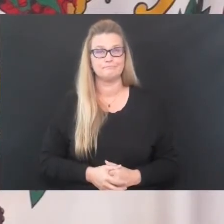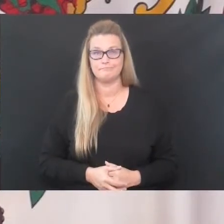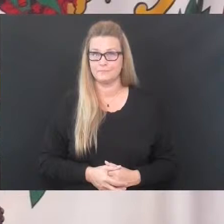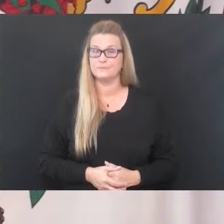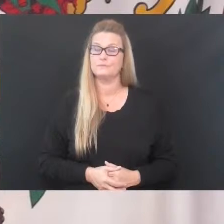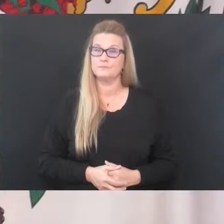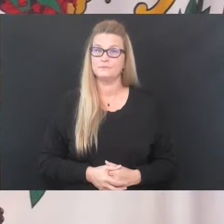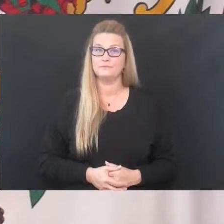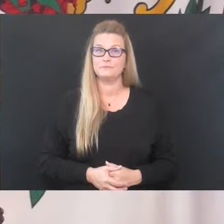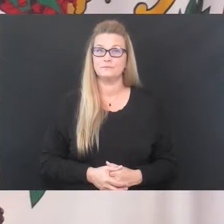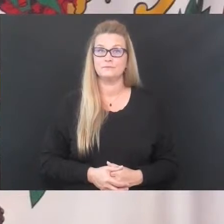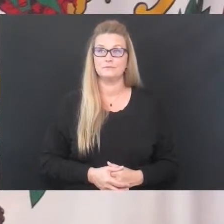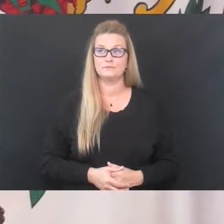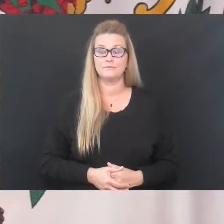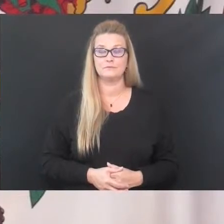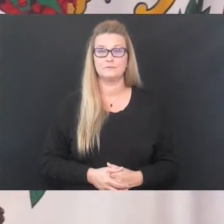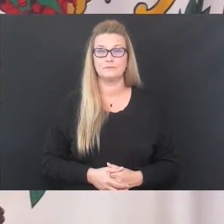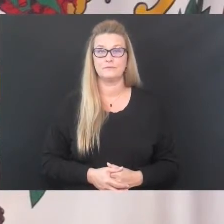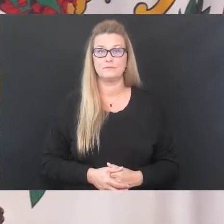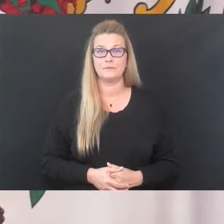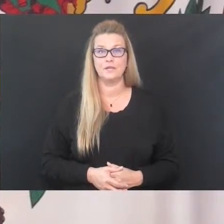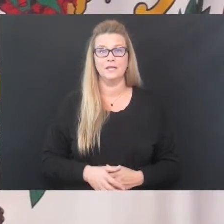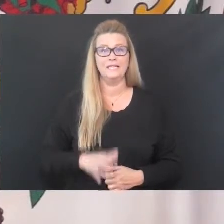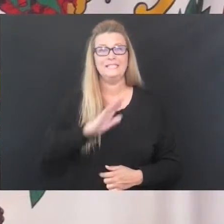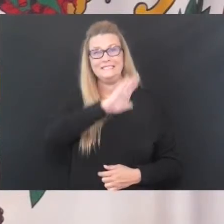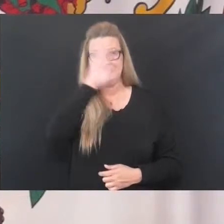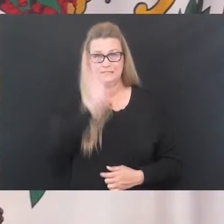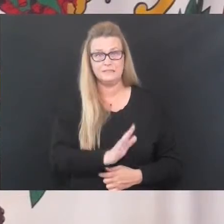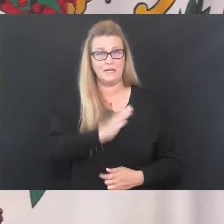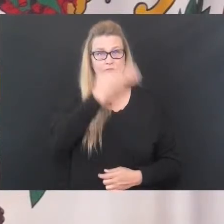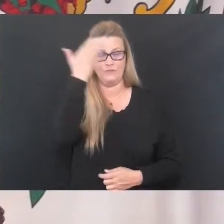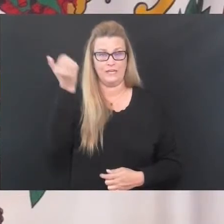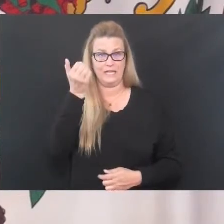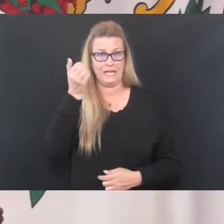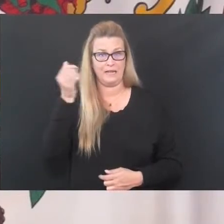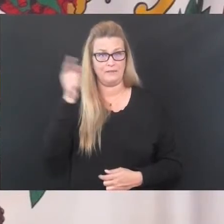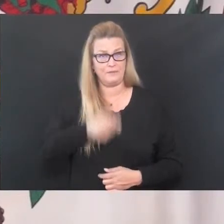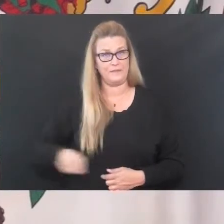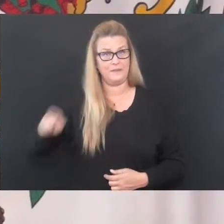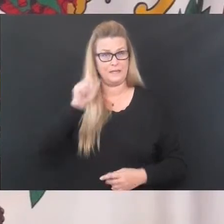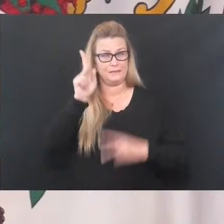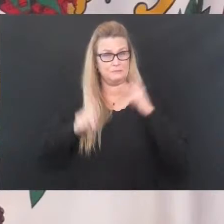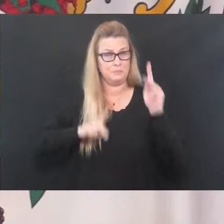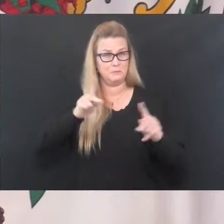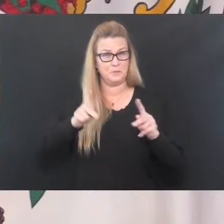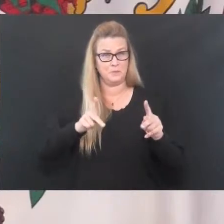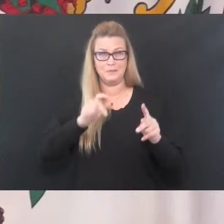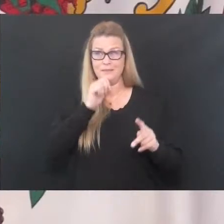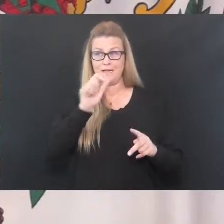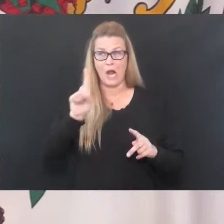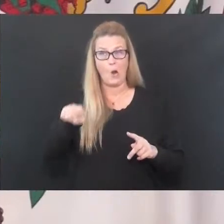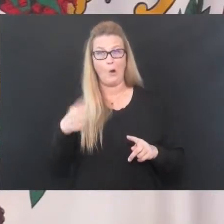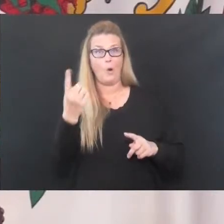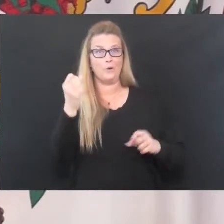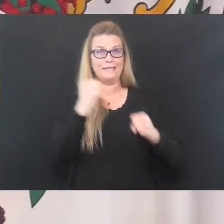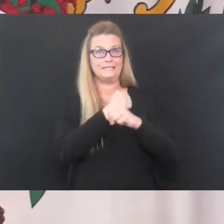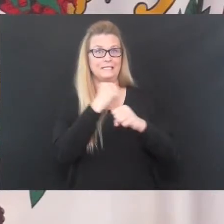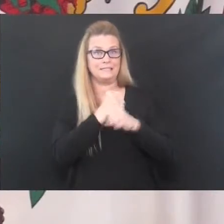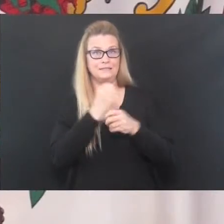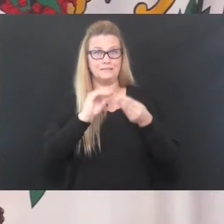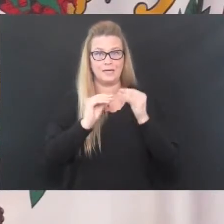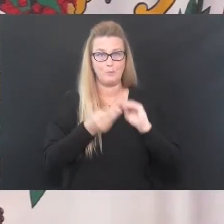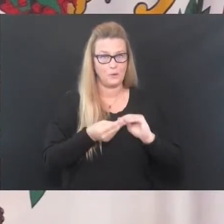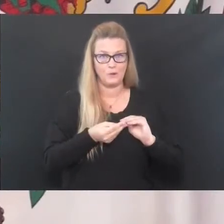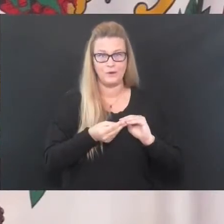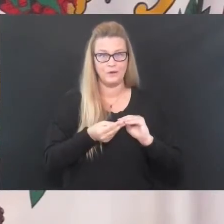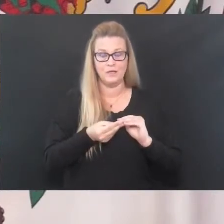You can't ever, ever let these people become just a statistic. We don't want to grow dull to